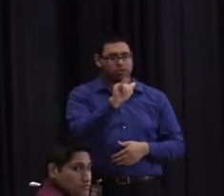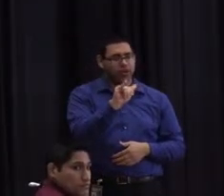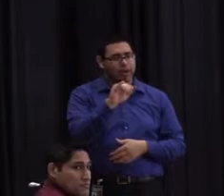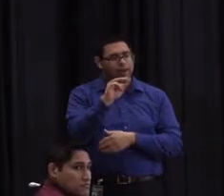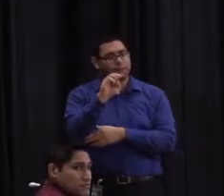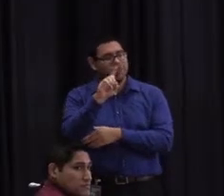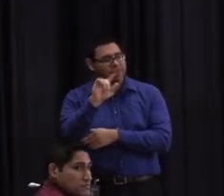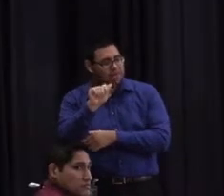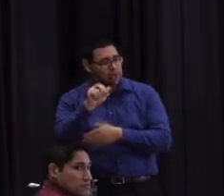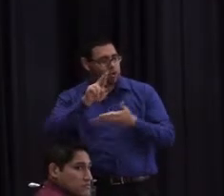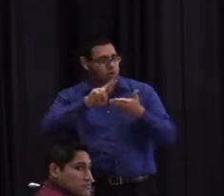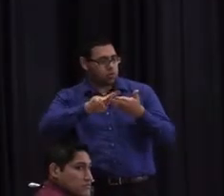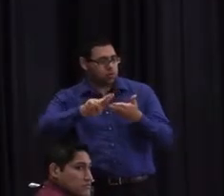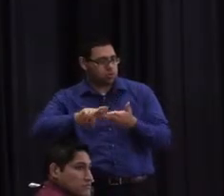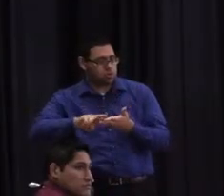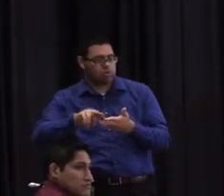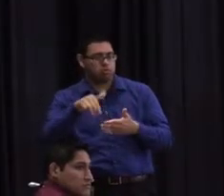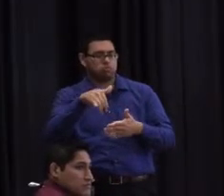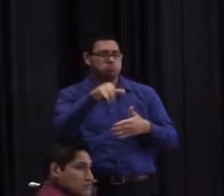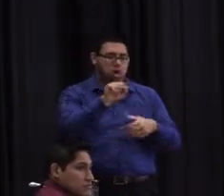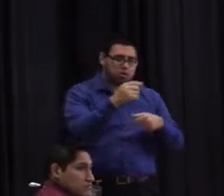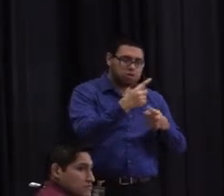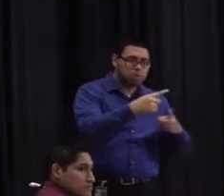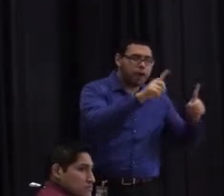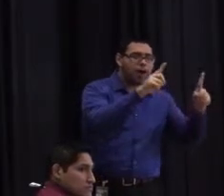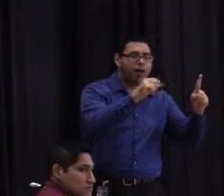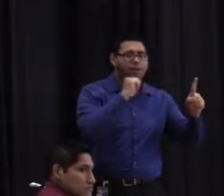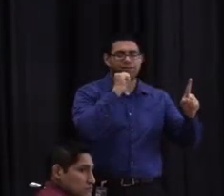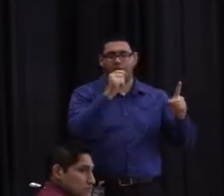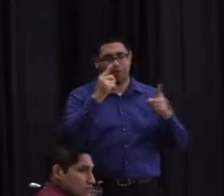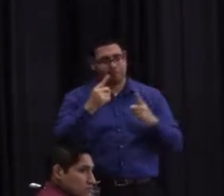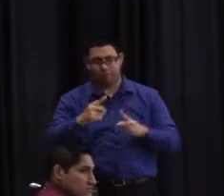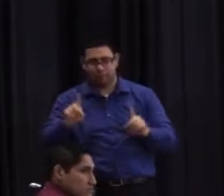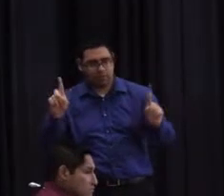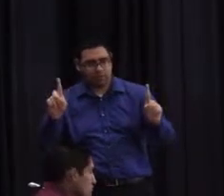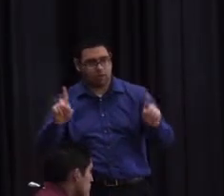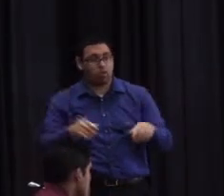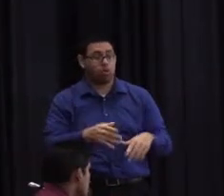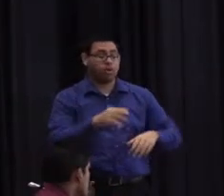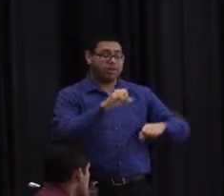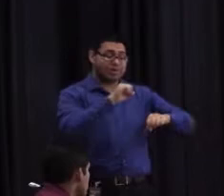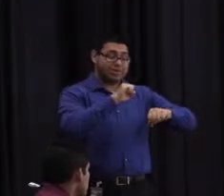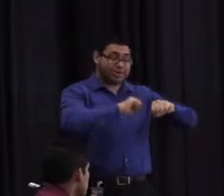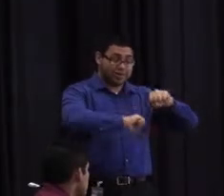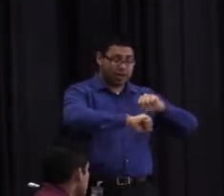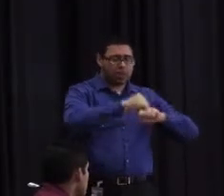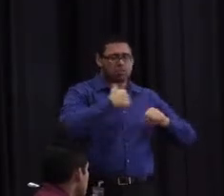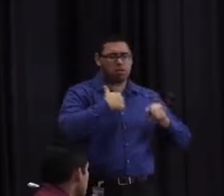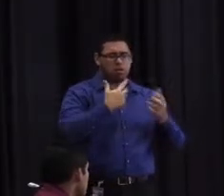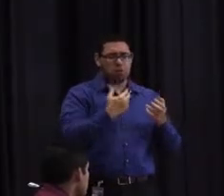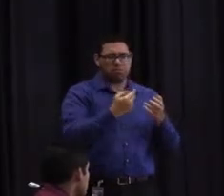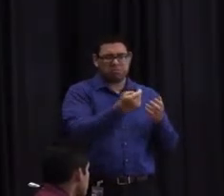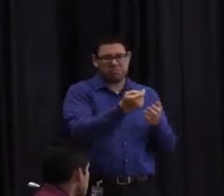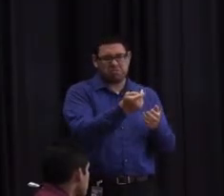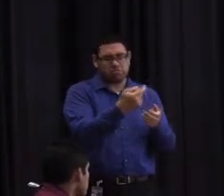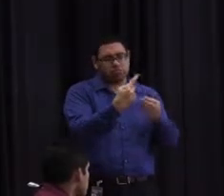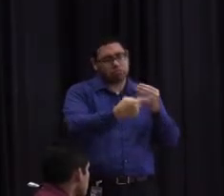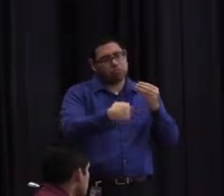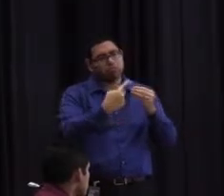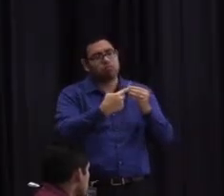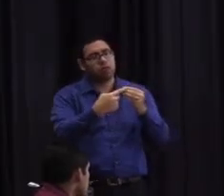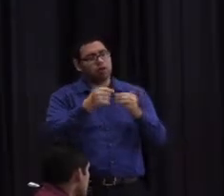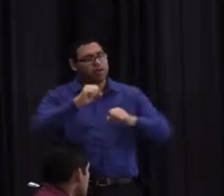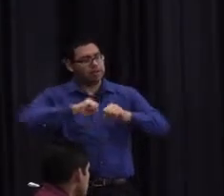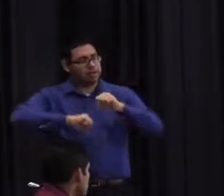research and what works and what doesn't. And so the science, I want to talk just a little bit